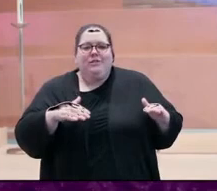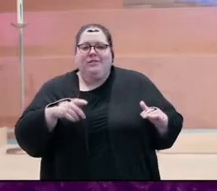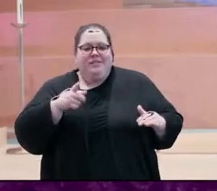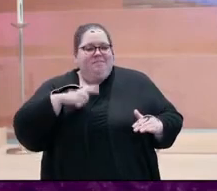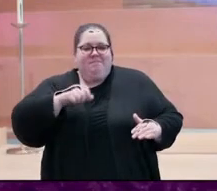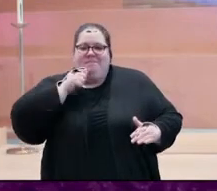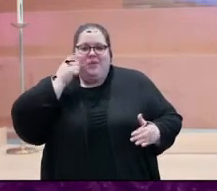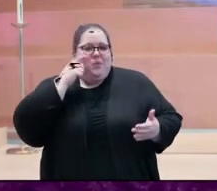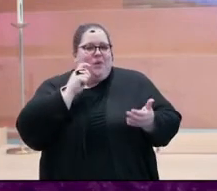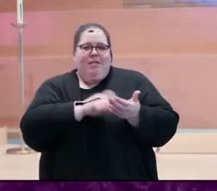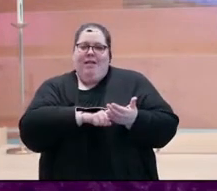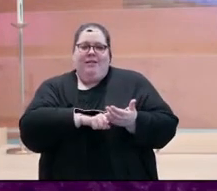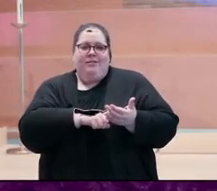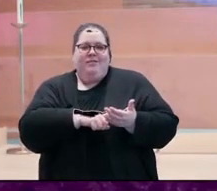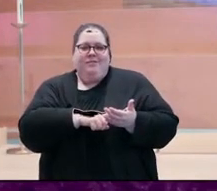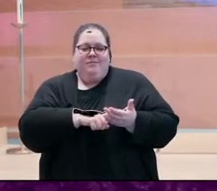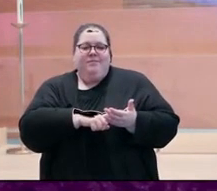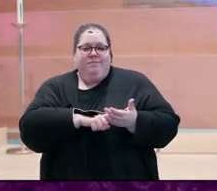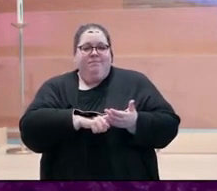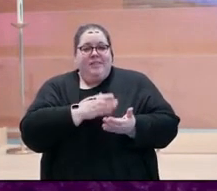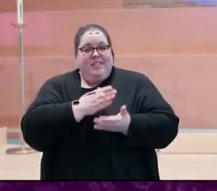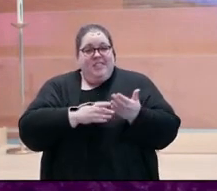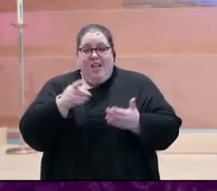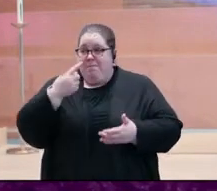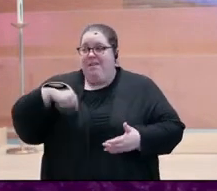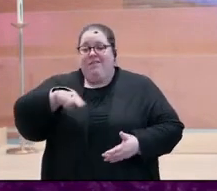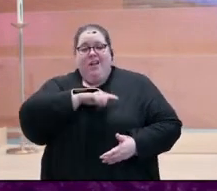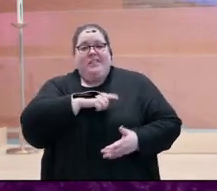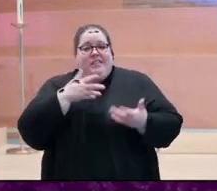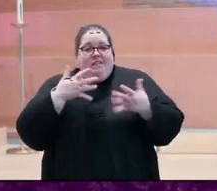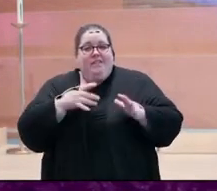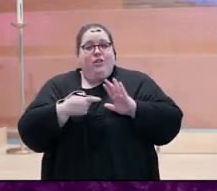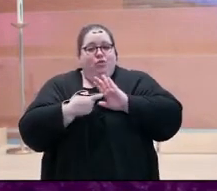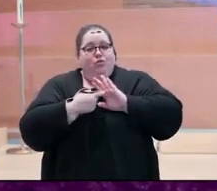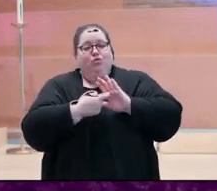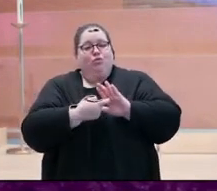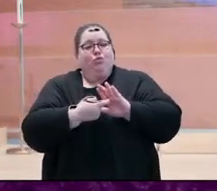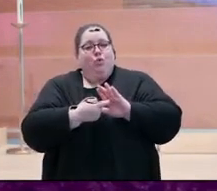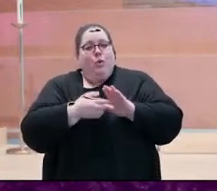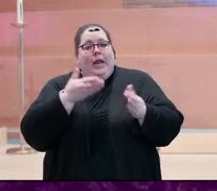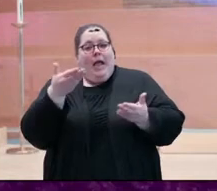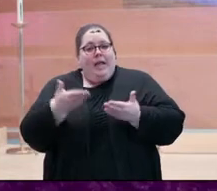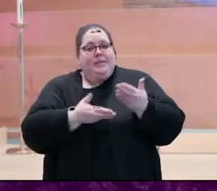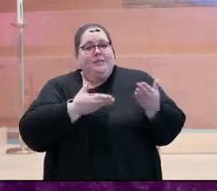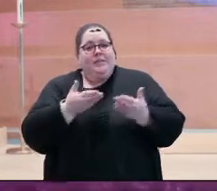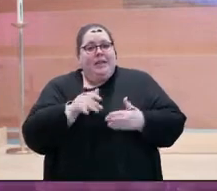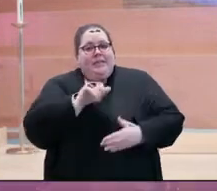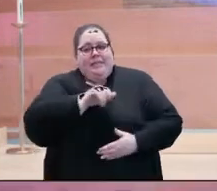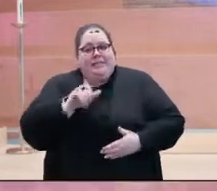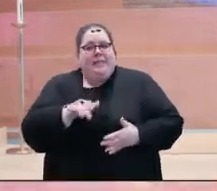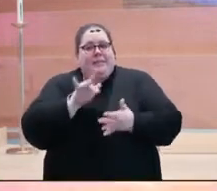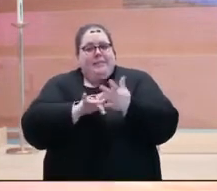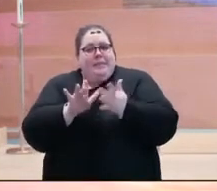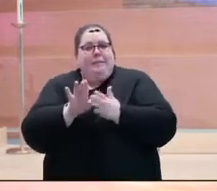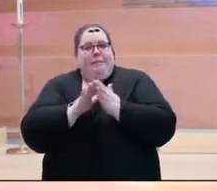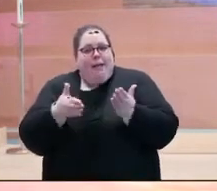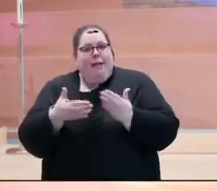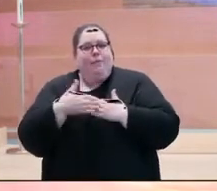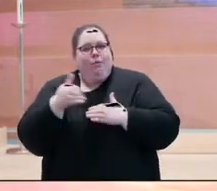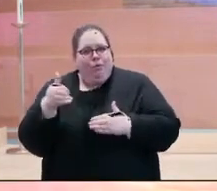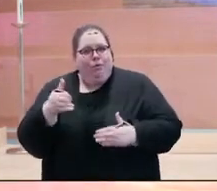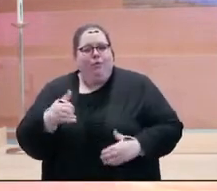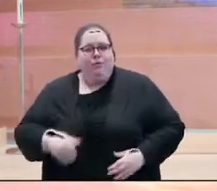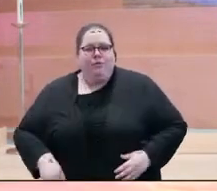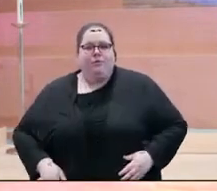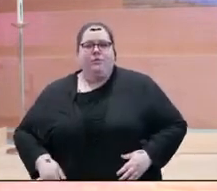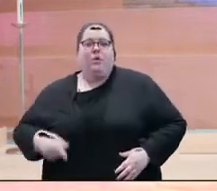already shown hospitality in this way. Some of us have already shown biblical hospitality in this way. And one of the best examples that I can think